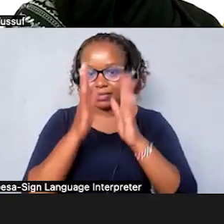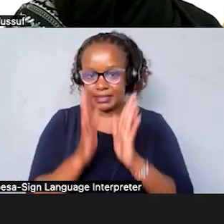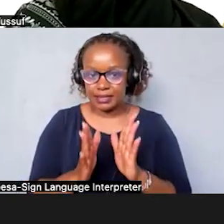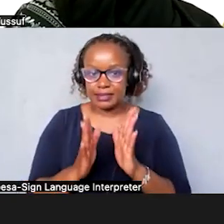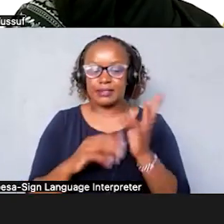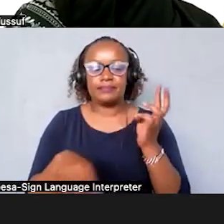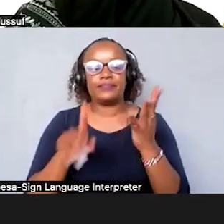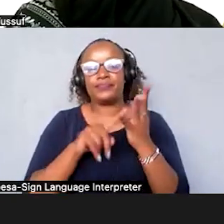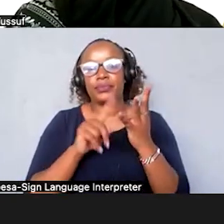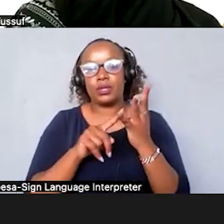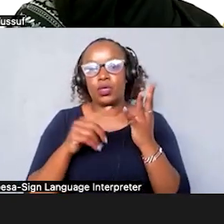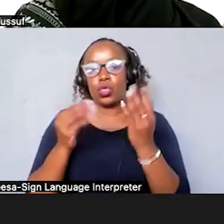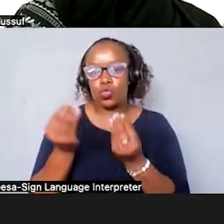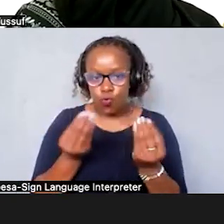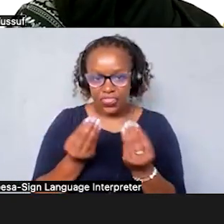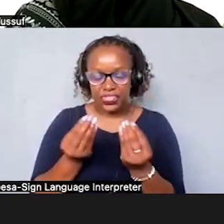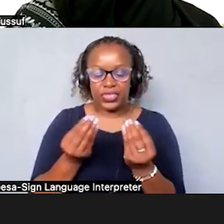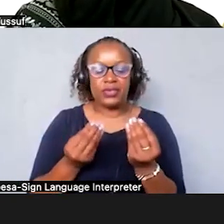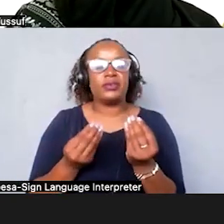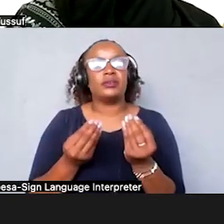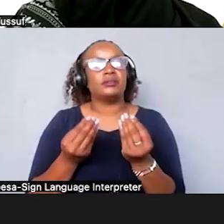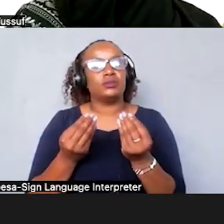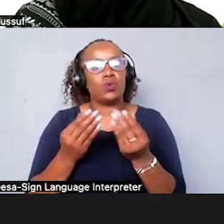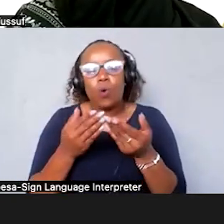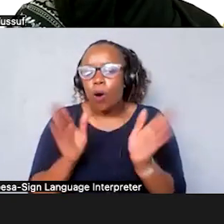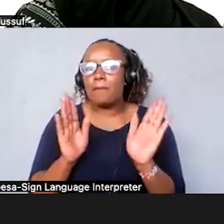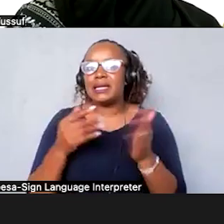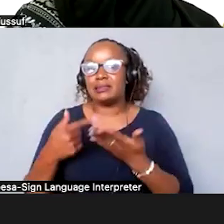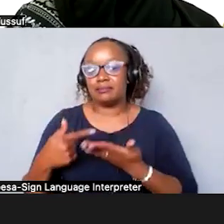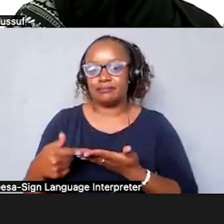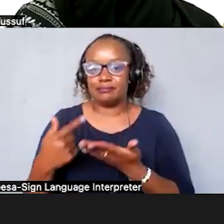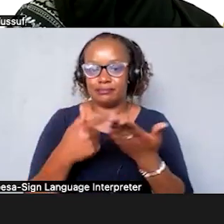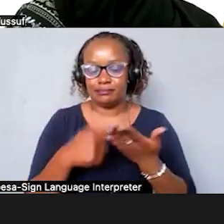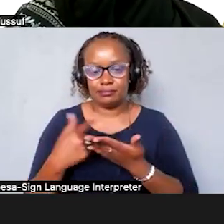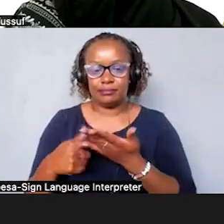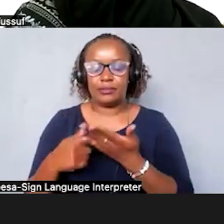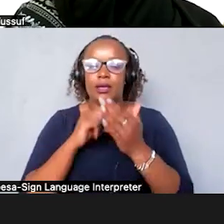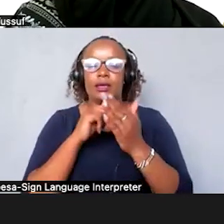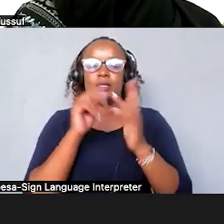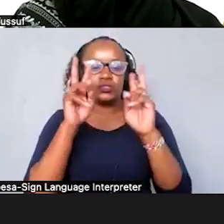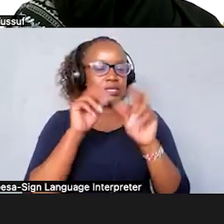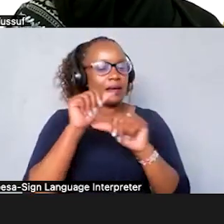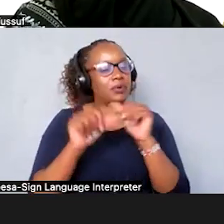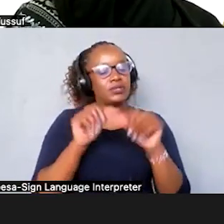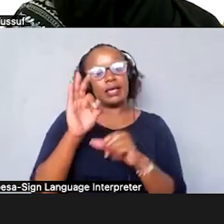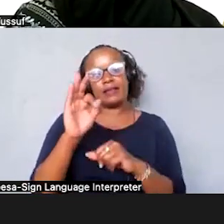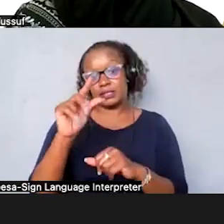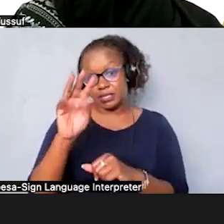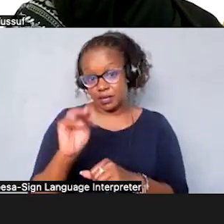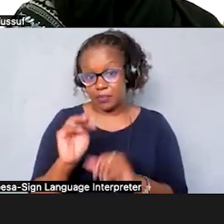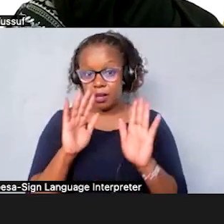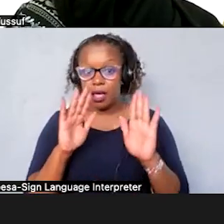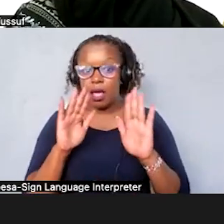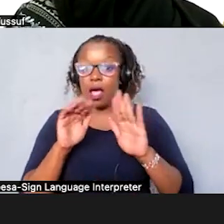youth, young people, to openly discuss the female genital mutilation and how we can be able to stop